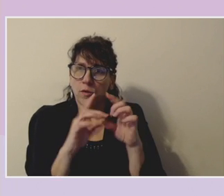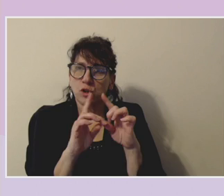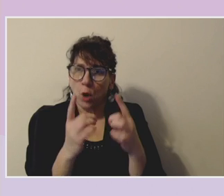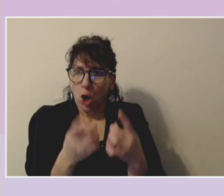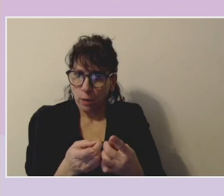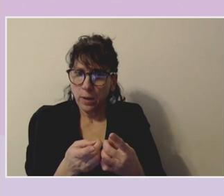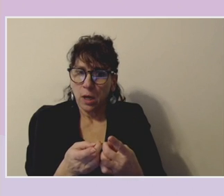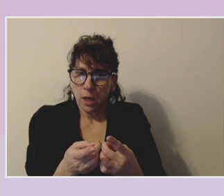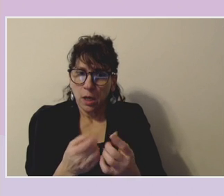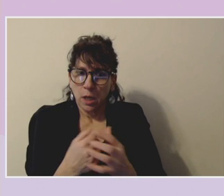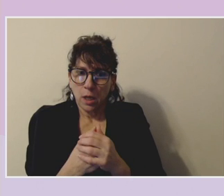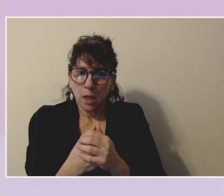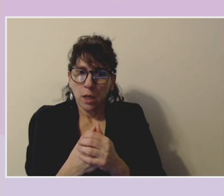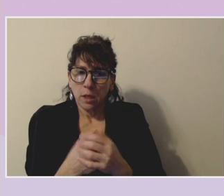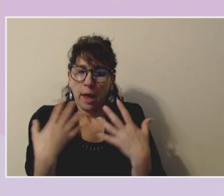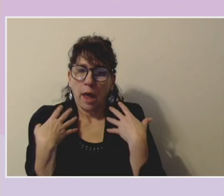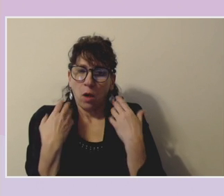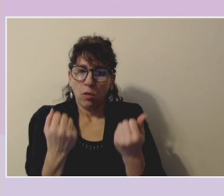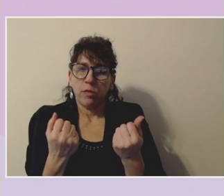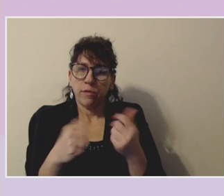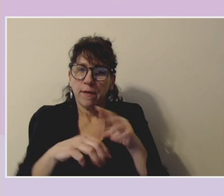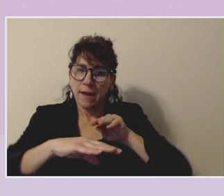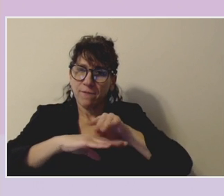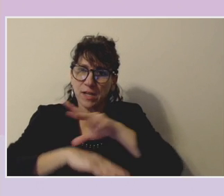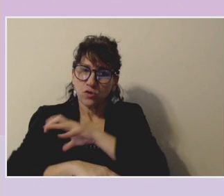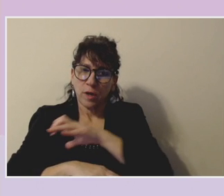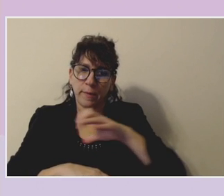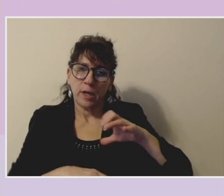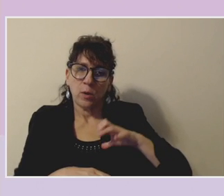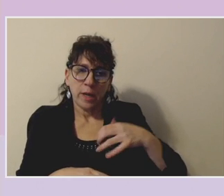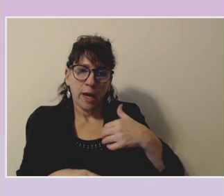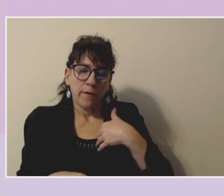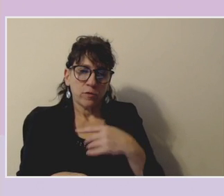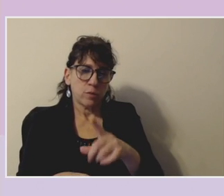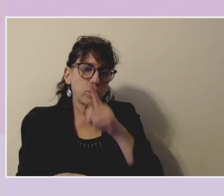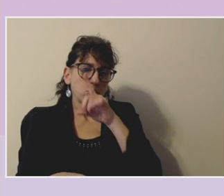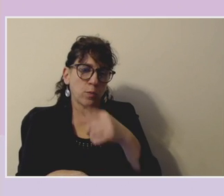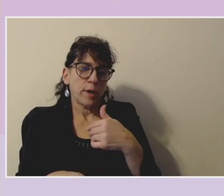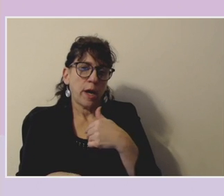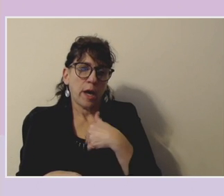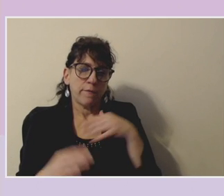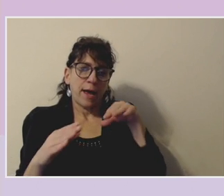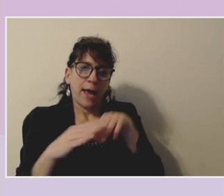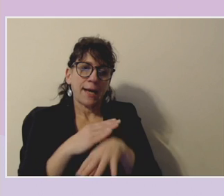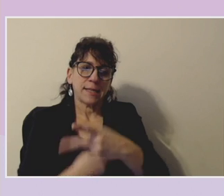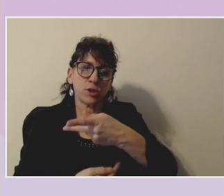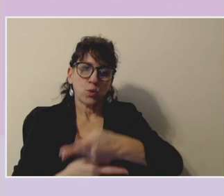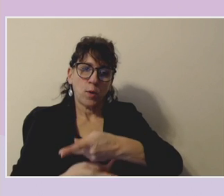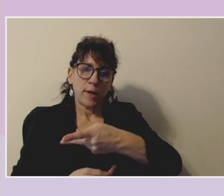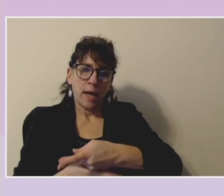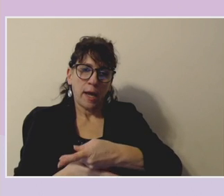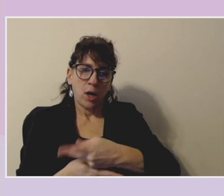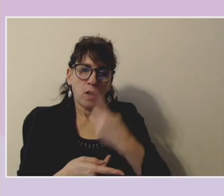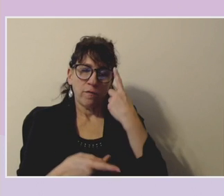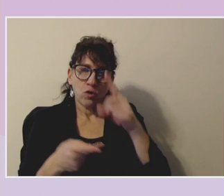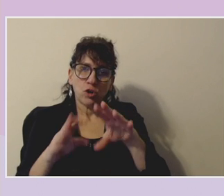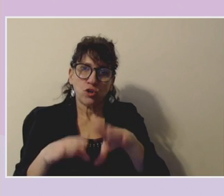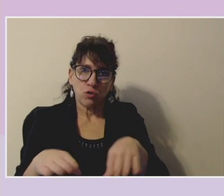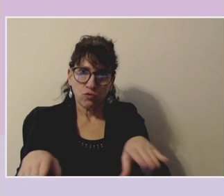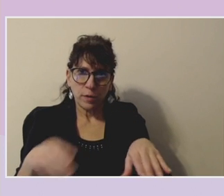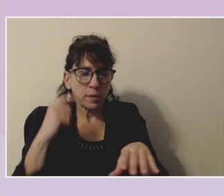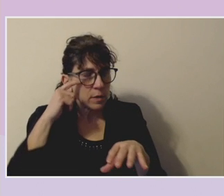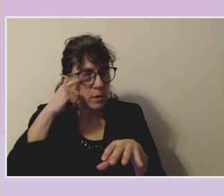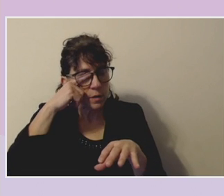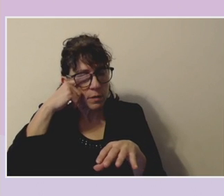advisory committee that we have to try and ensure that we've got access to care for kids. And billing for those